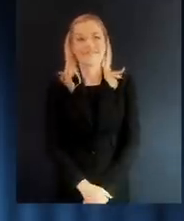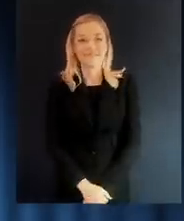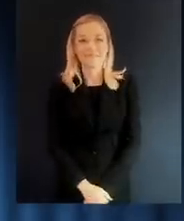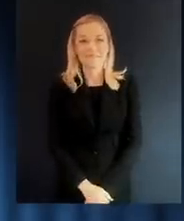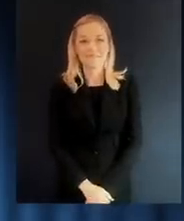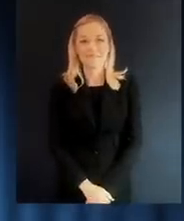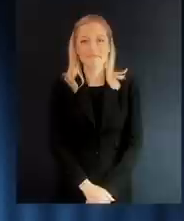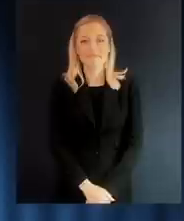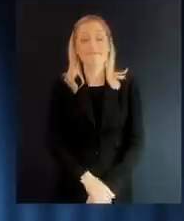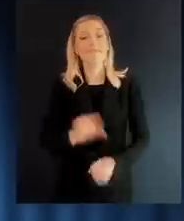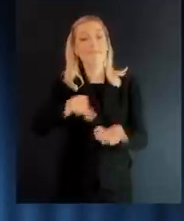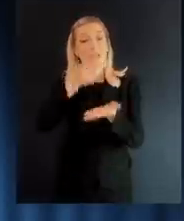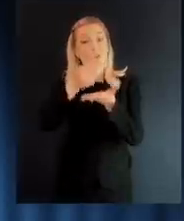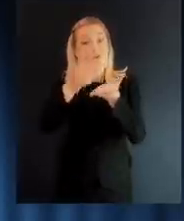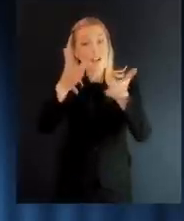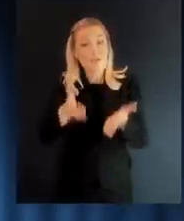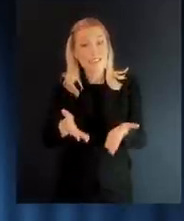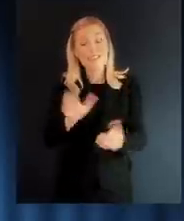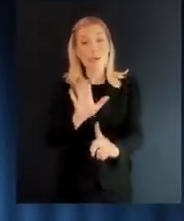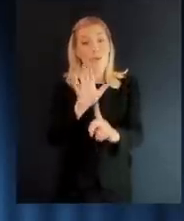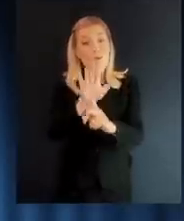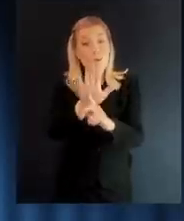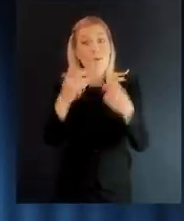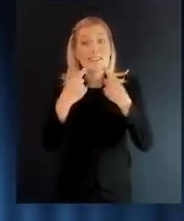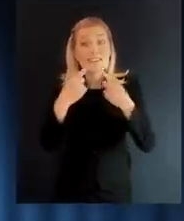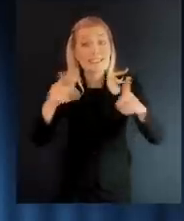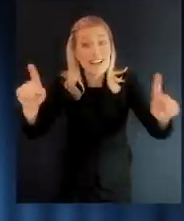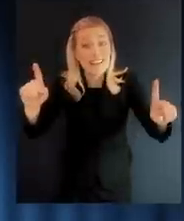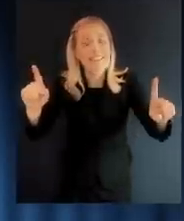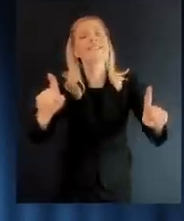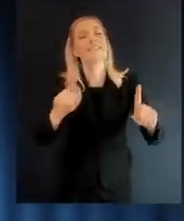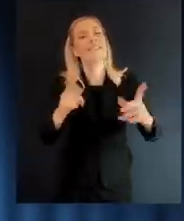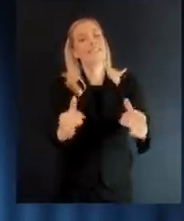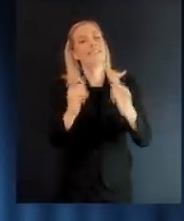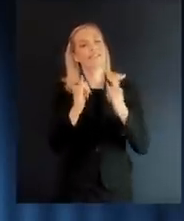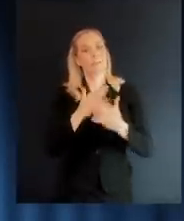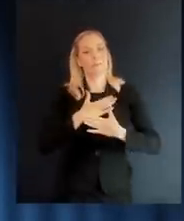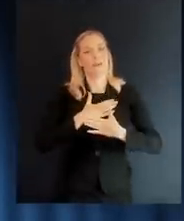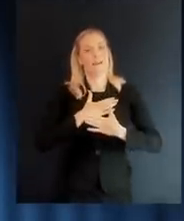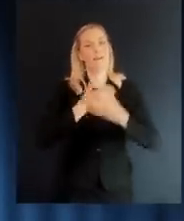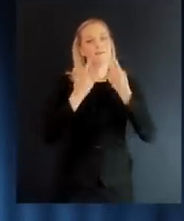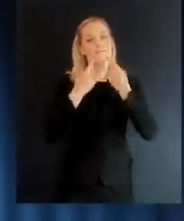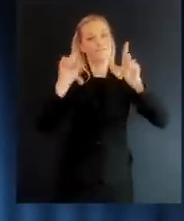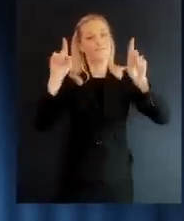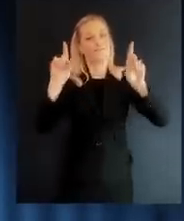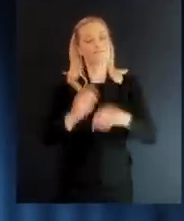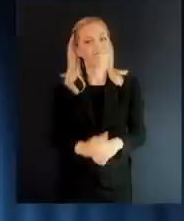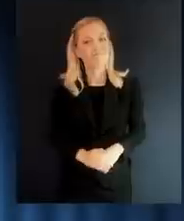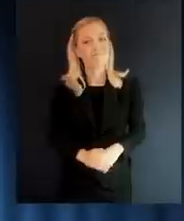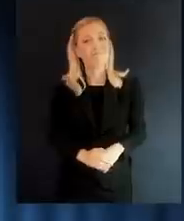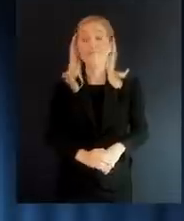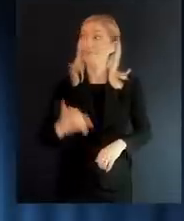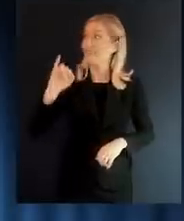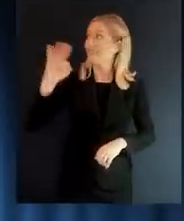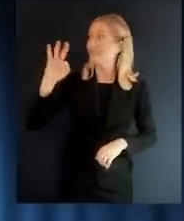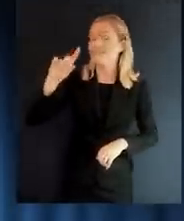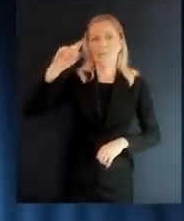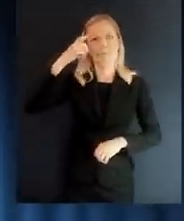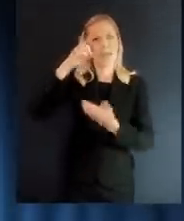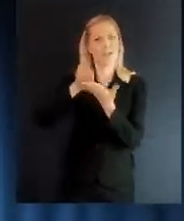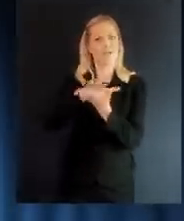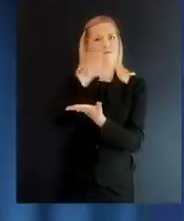Graduates, your success is our success. Without our students, we are merely